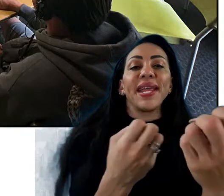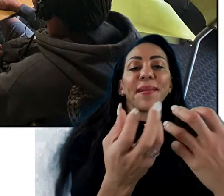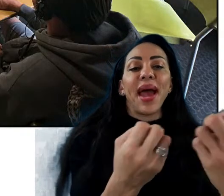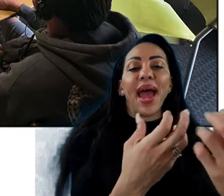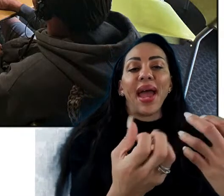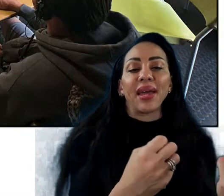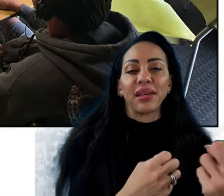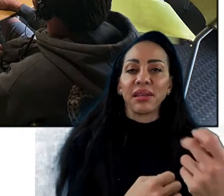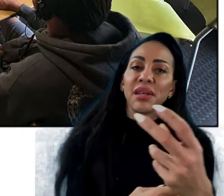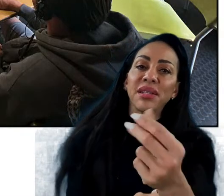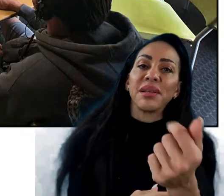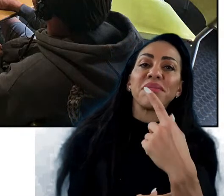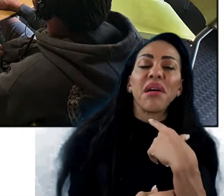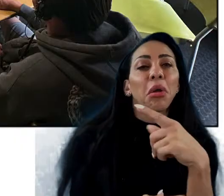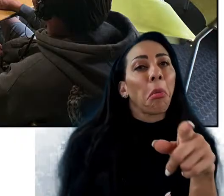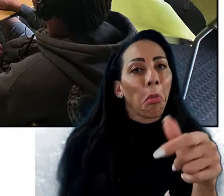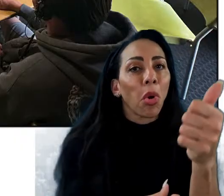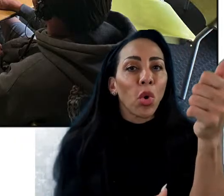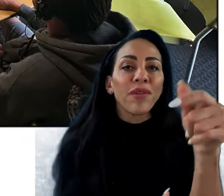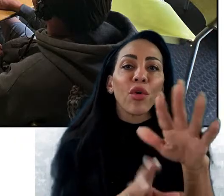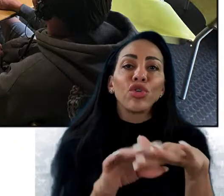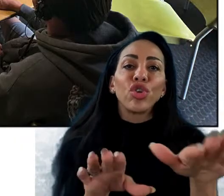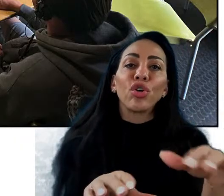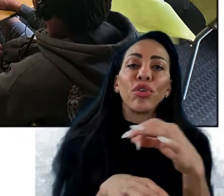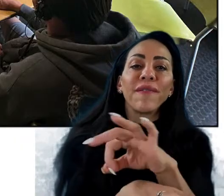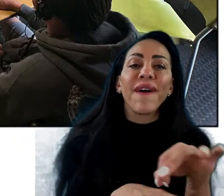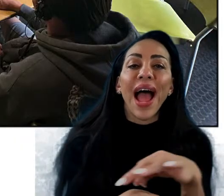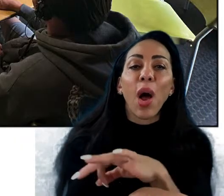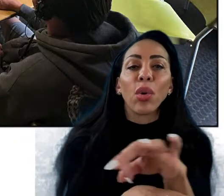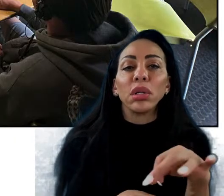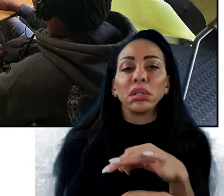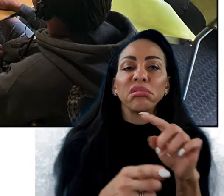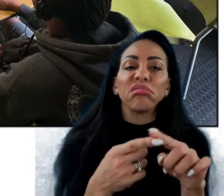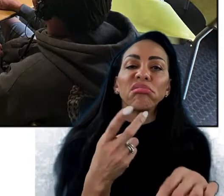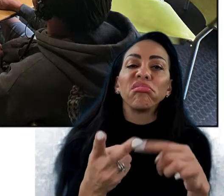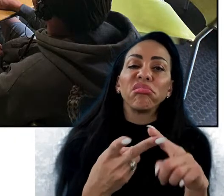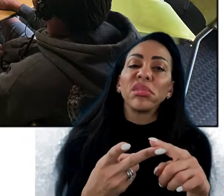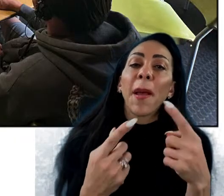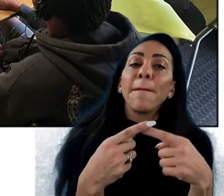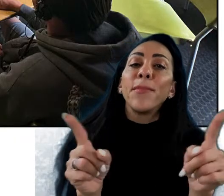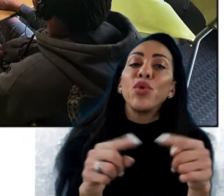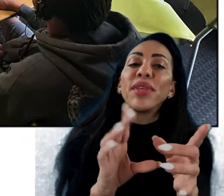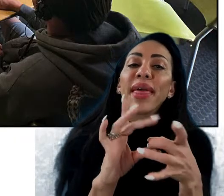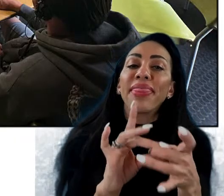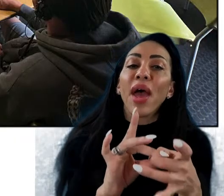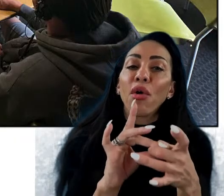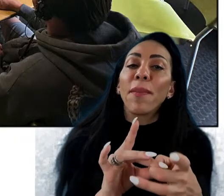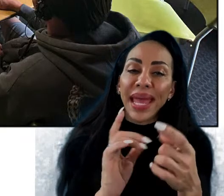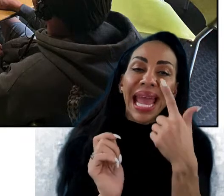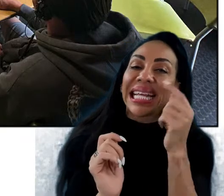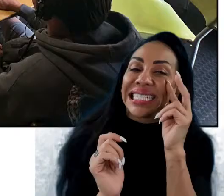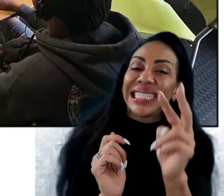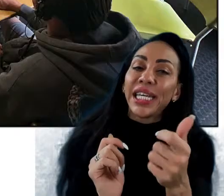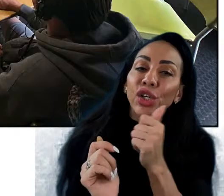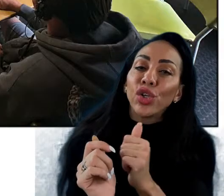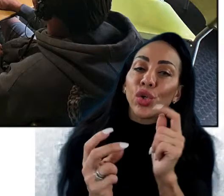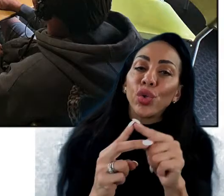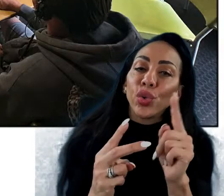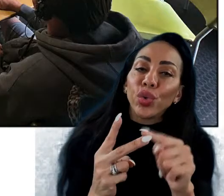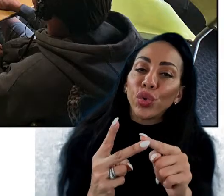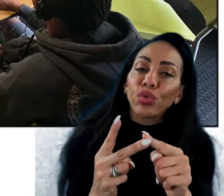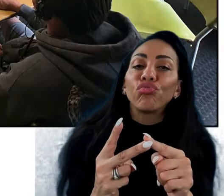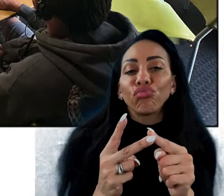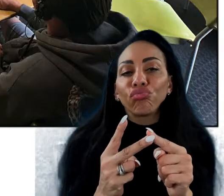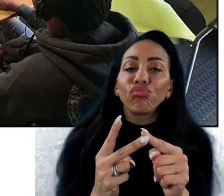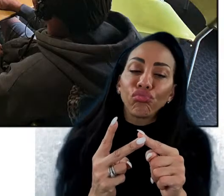for entertaining kids for hours, I could see this being used in a music therapy scenario, to more sort of pro